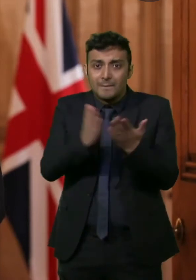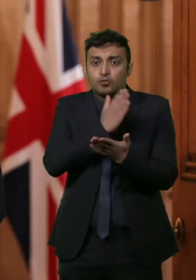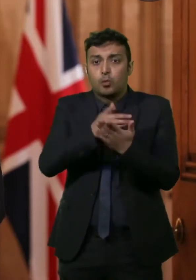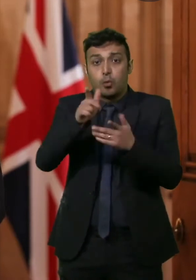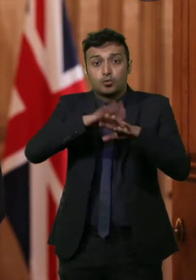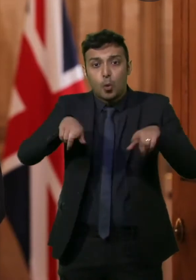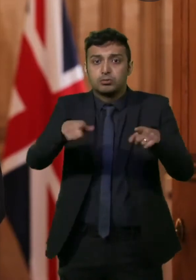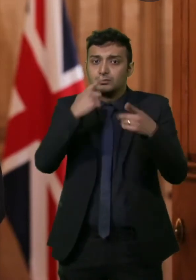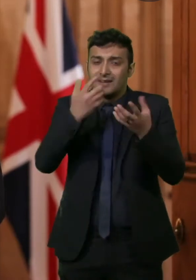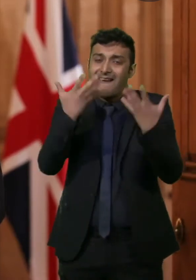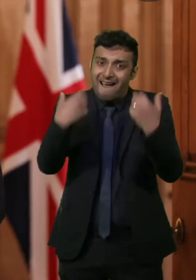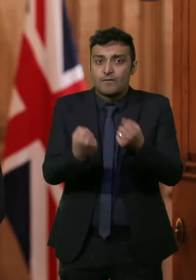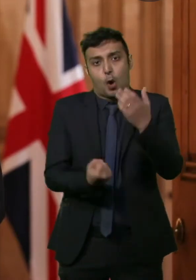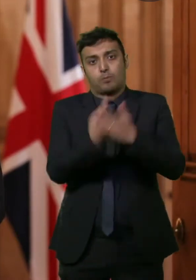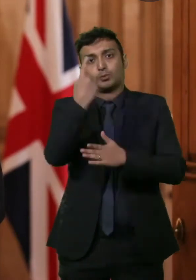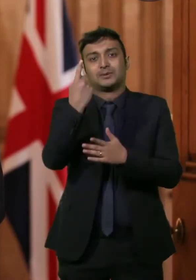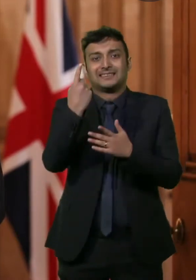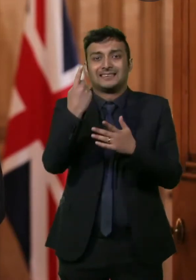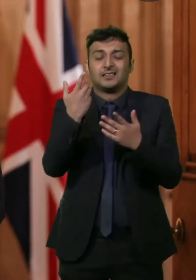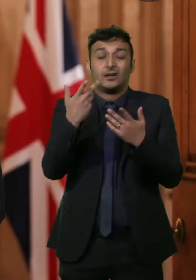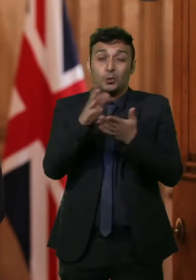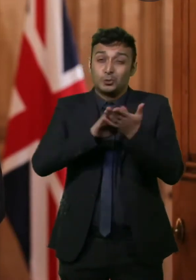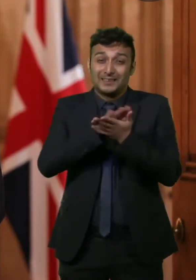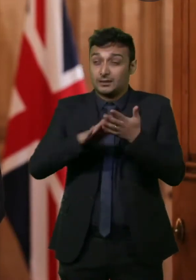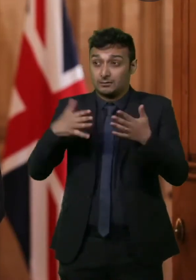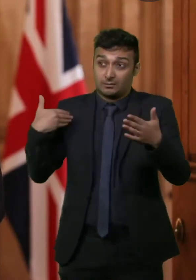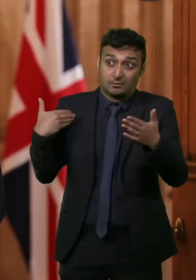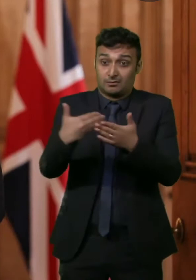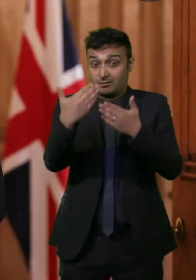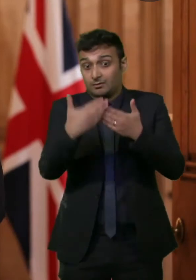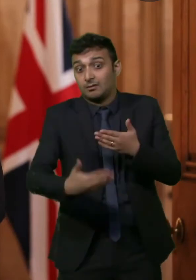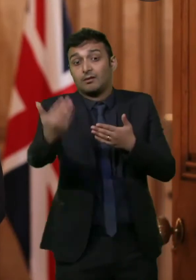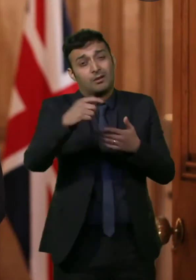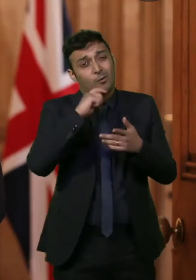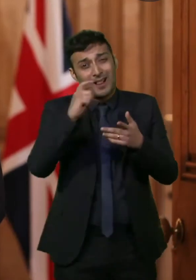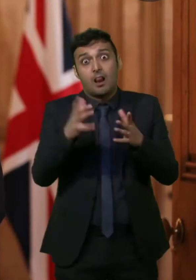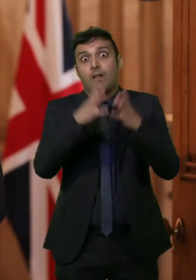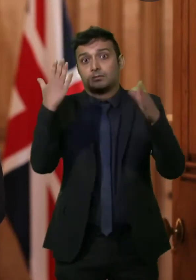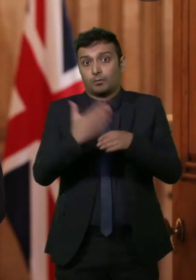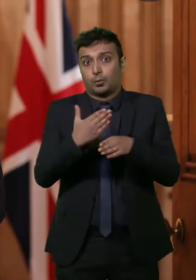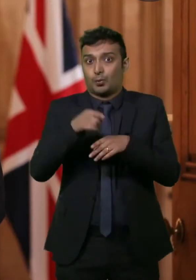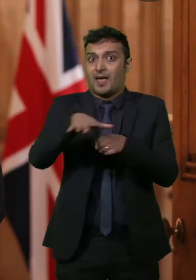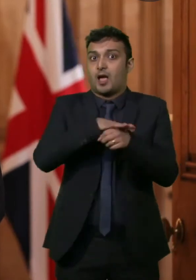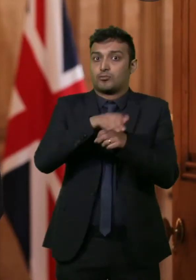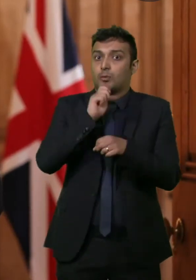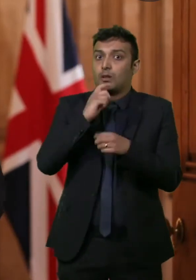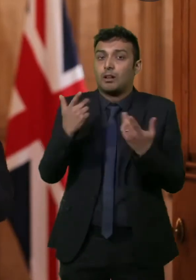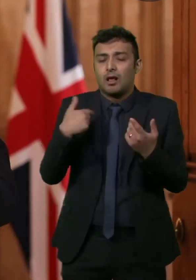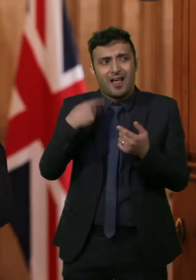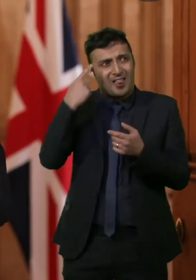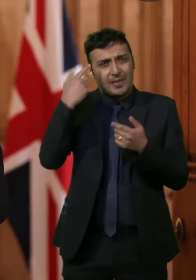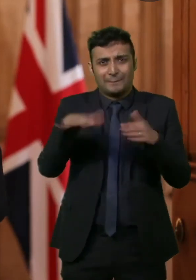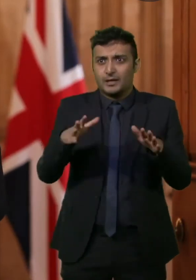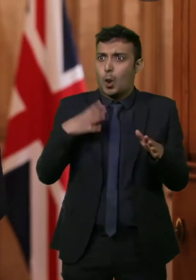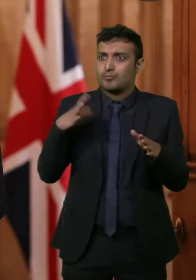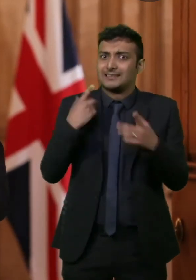lot of work is going to be done on this, and as I said, I think at one of these press conferences recently, I think that